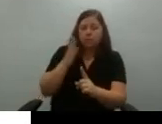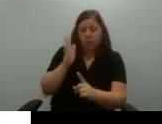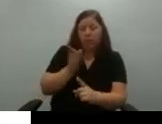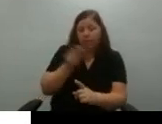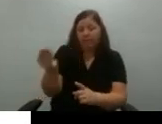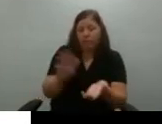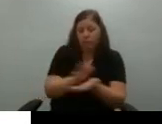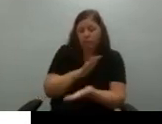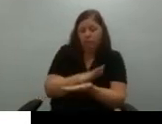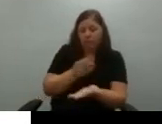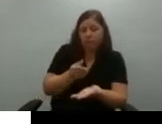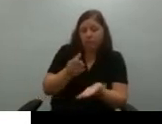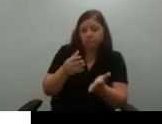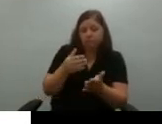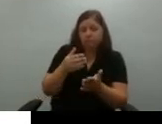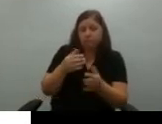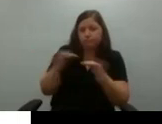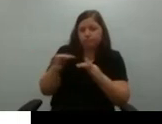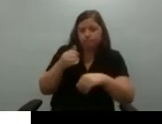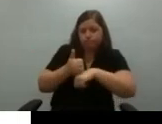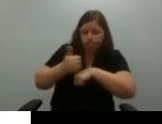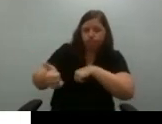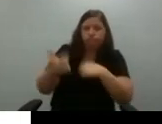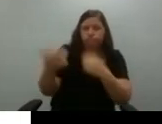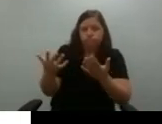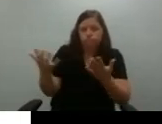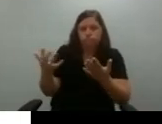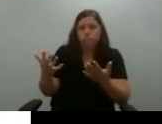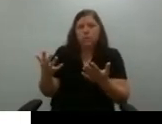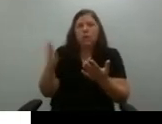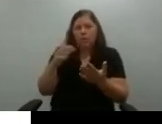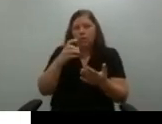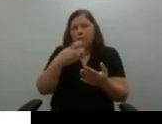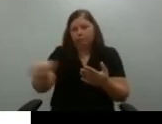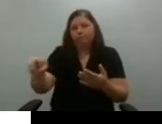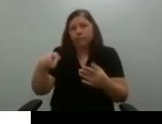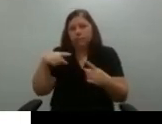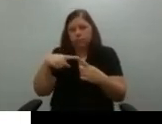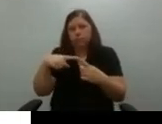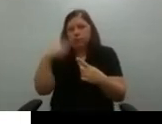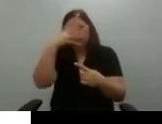and they will transfer you to an immigration detention center.